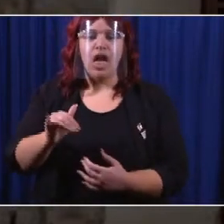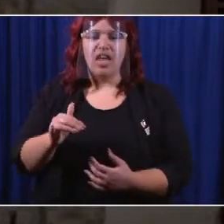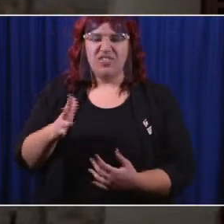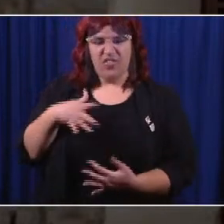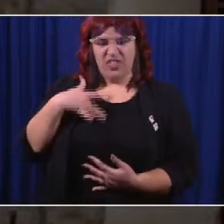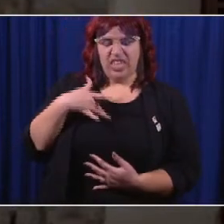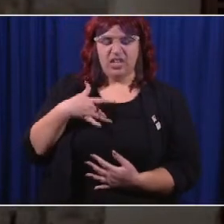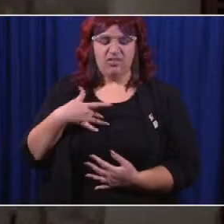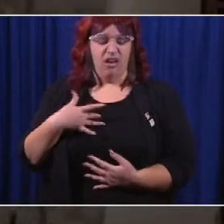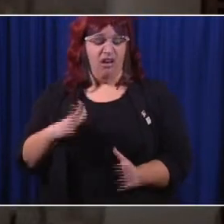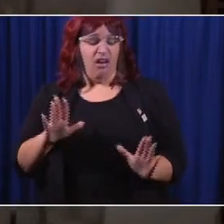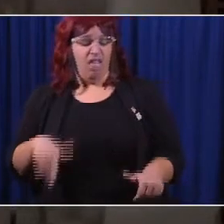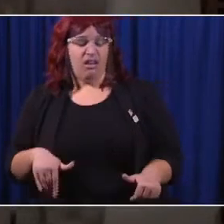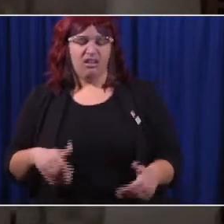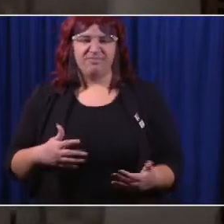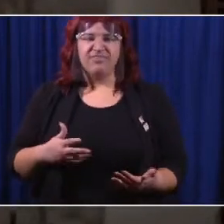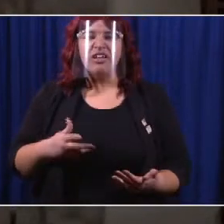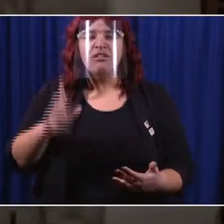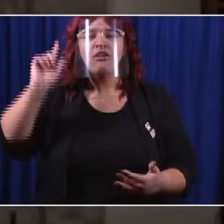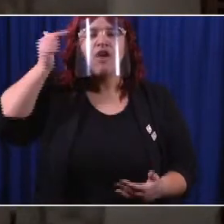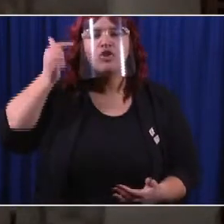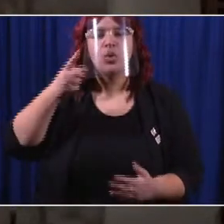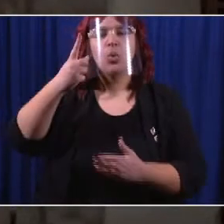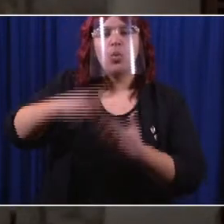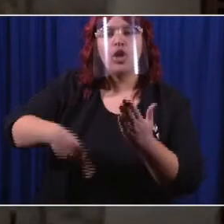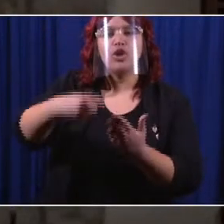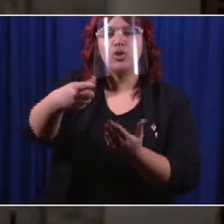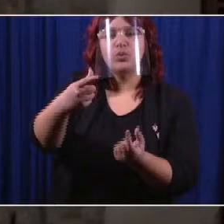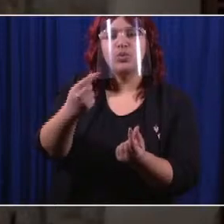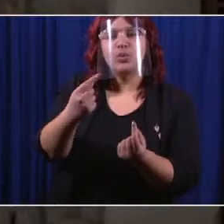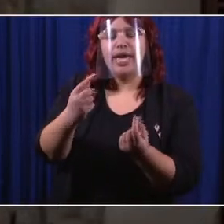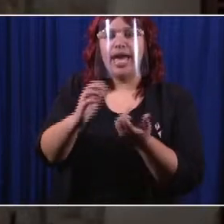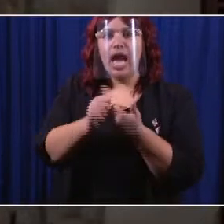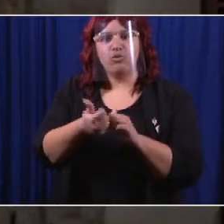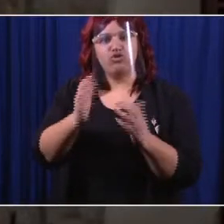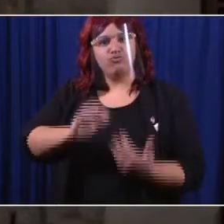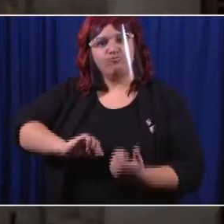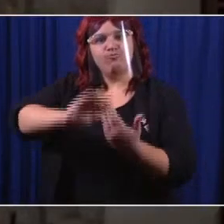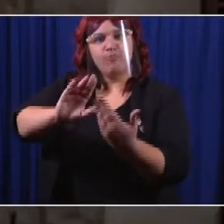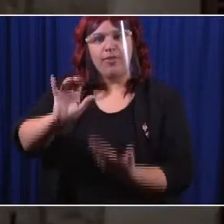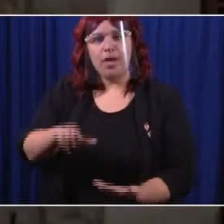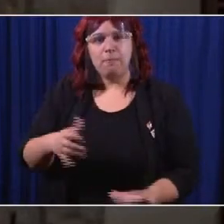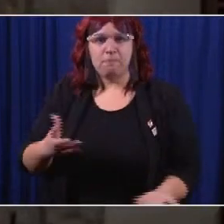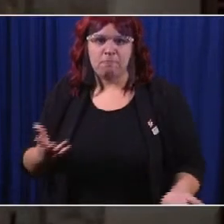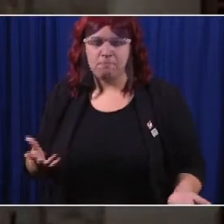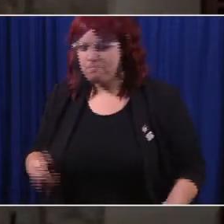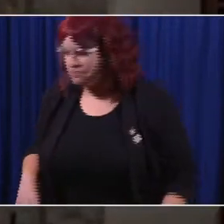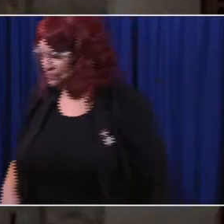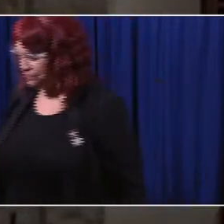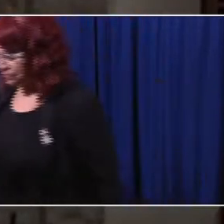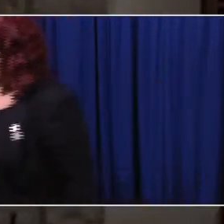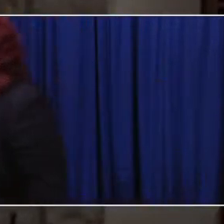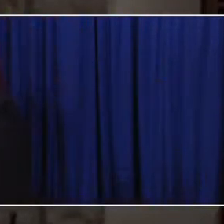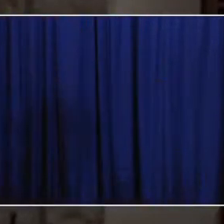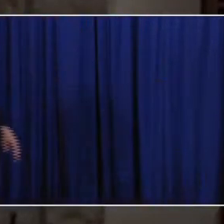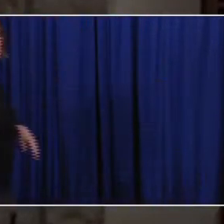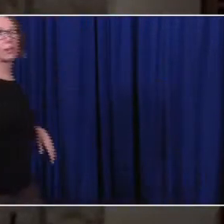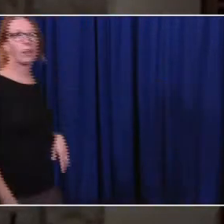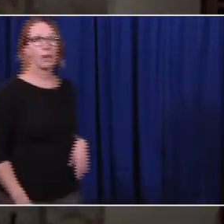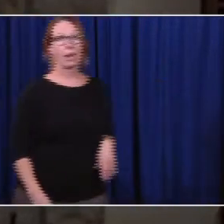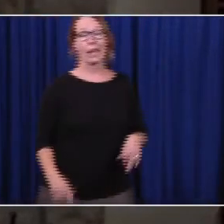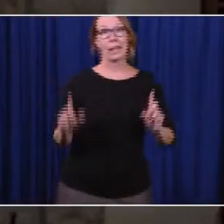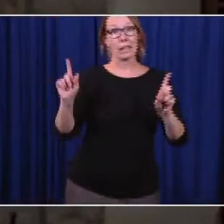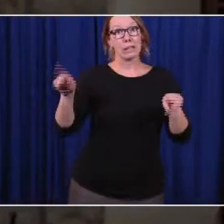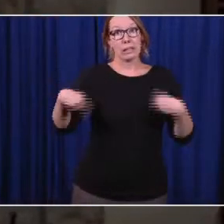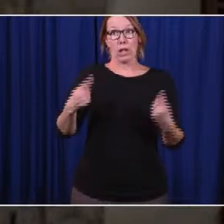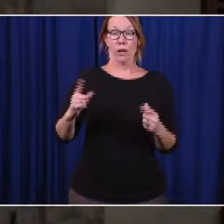that? Yeah. Look, we've been as transparent as we could. The first press conference we held back in March, I said that my commitment